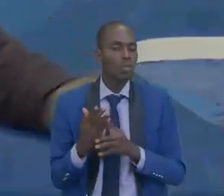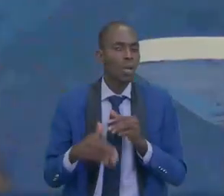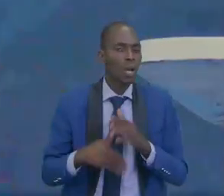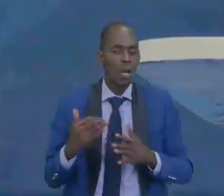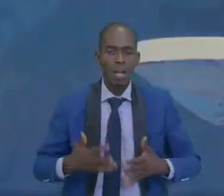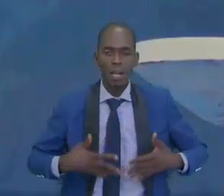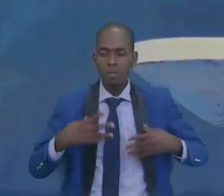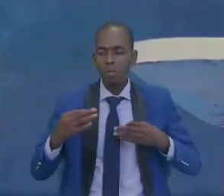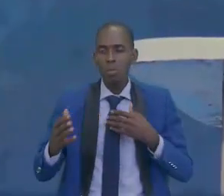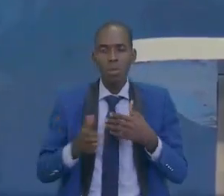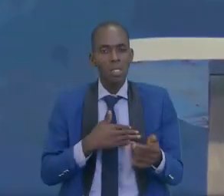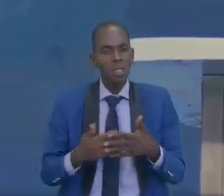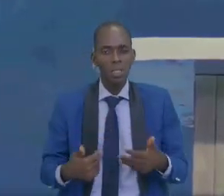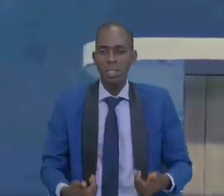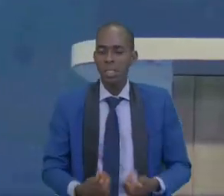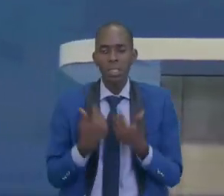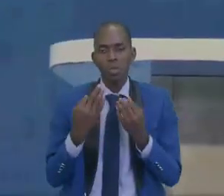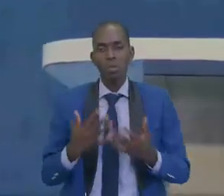may come.